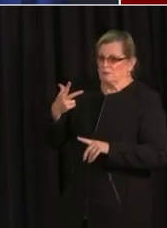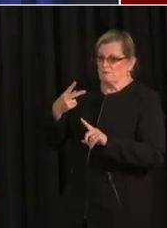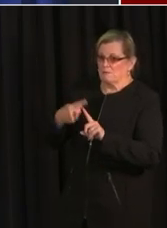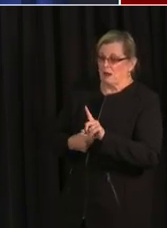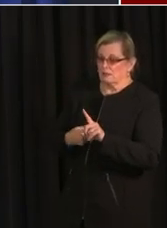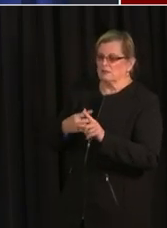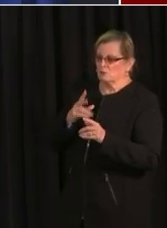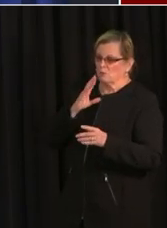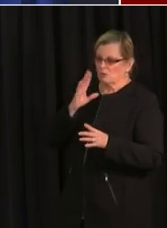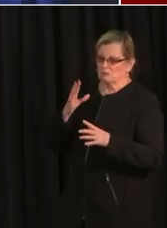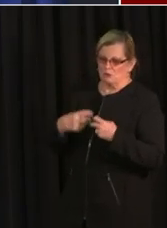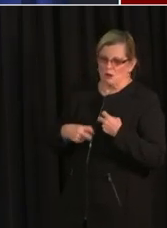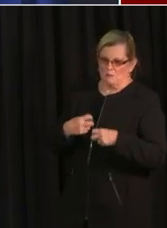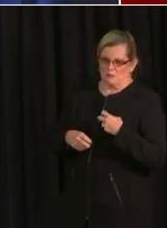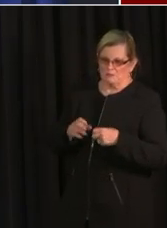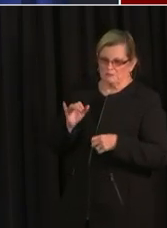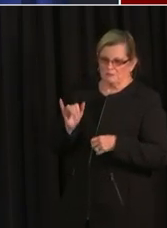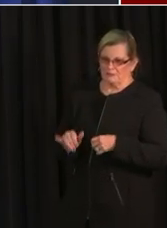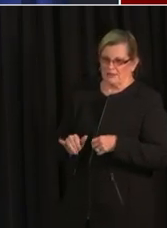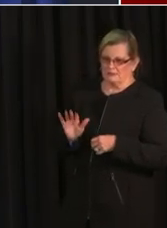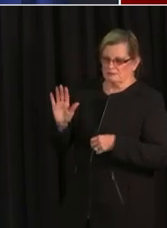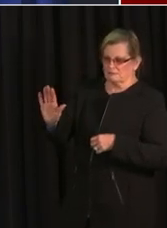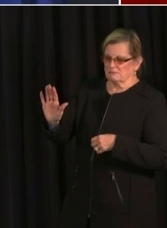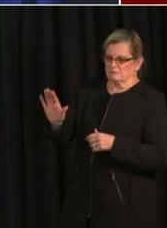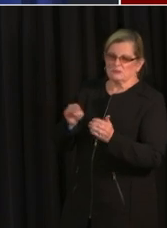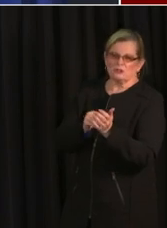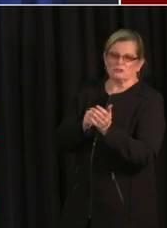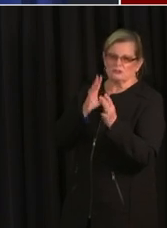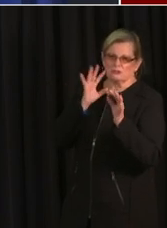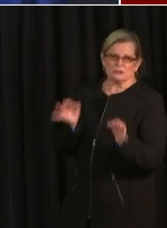problematic. But that is at the physician's discretion.